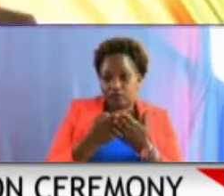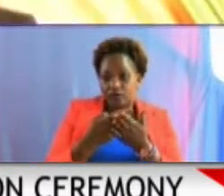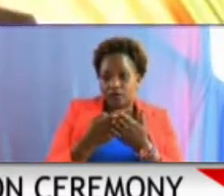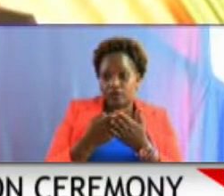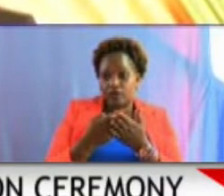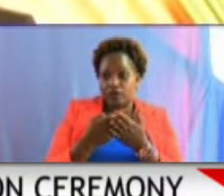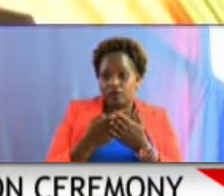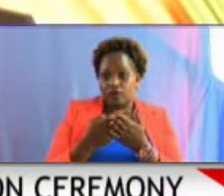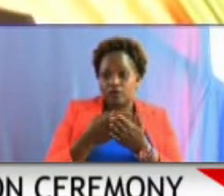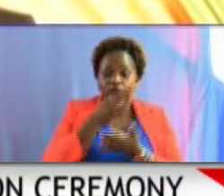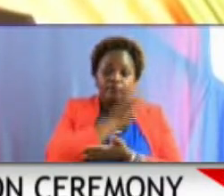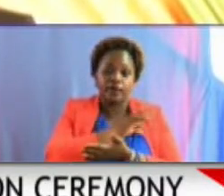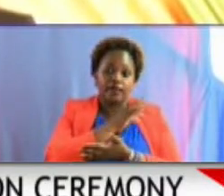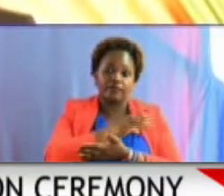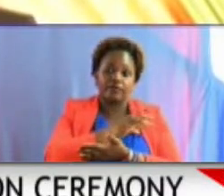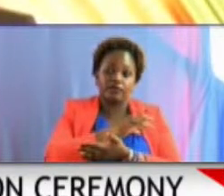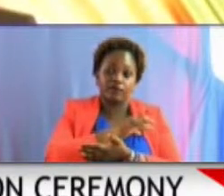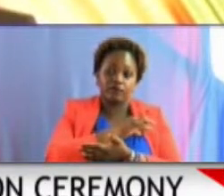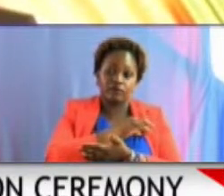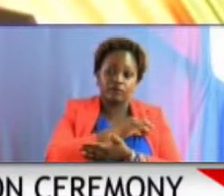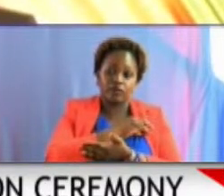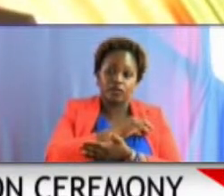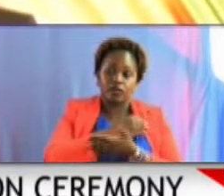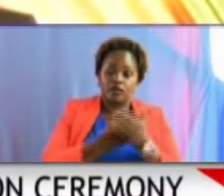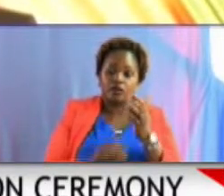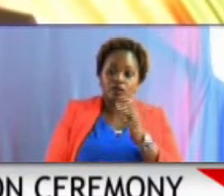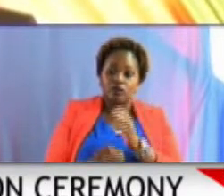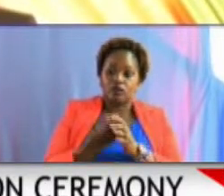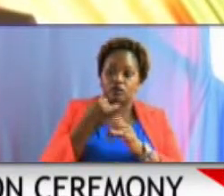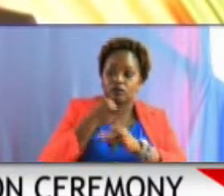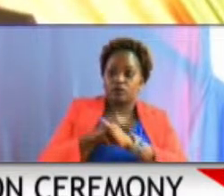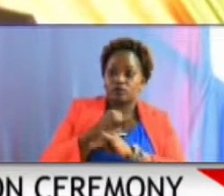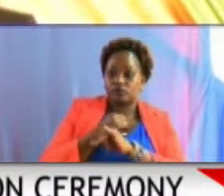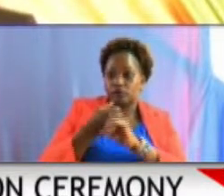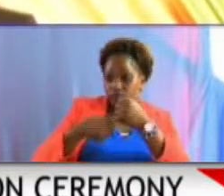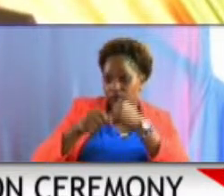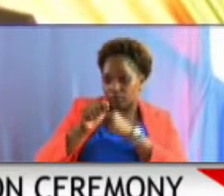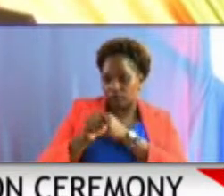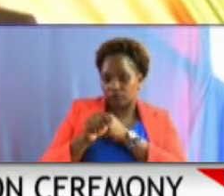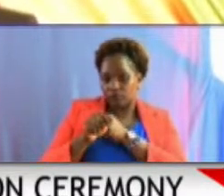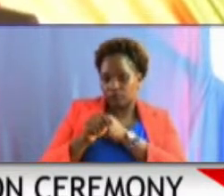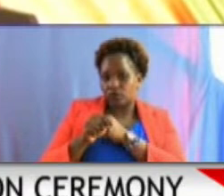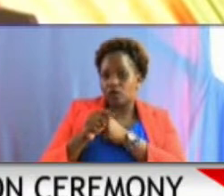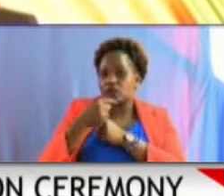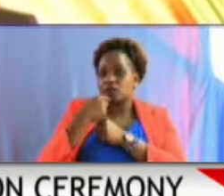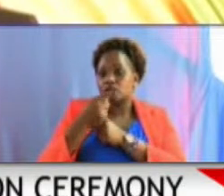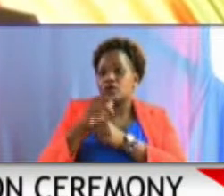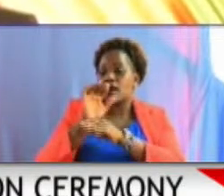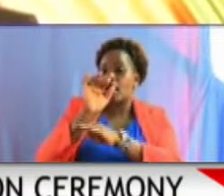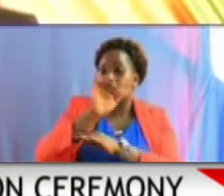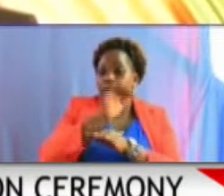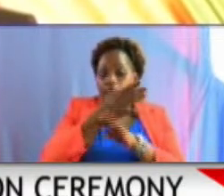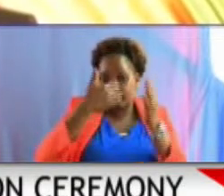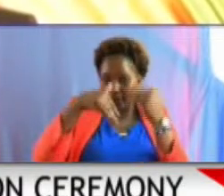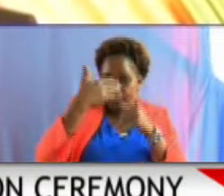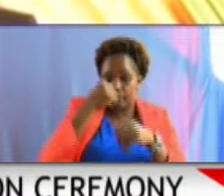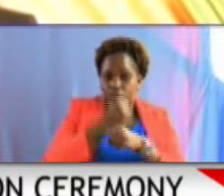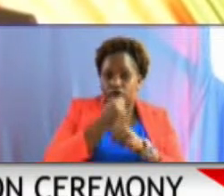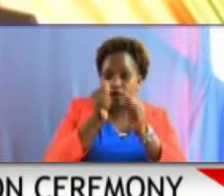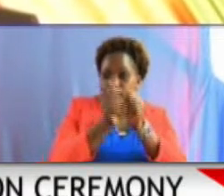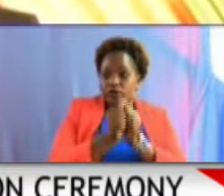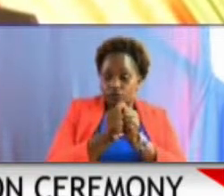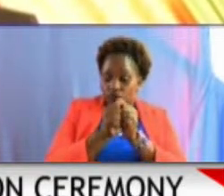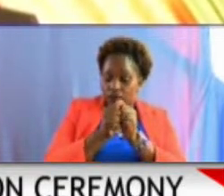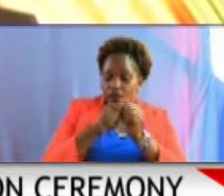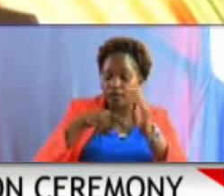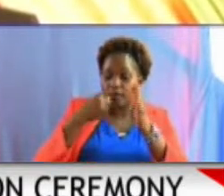immensely benefiting the involved institutions and their scientists. I therefore urge universities to work closely with the